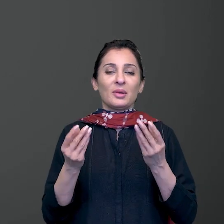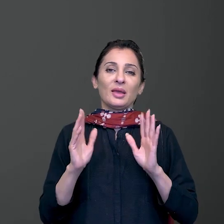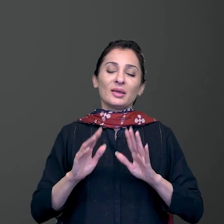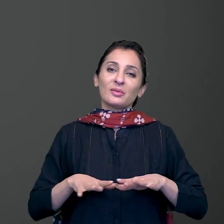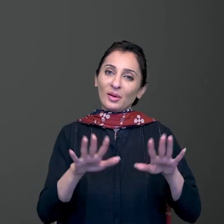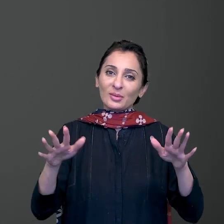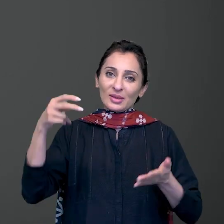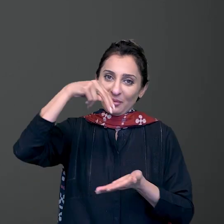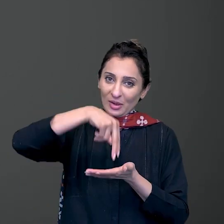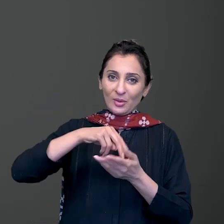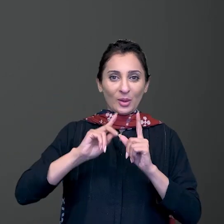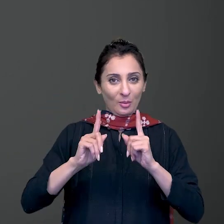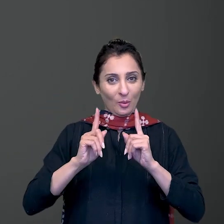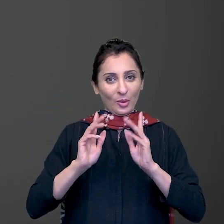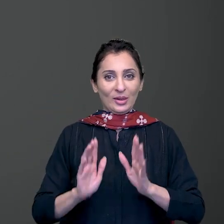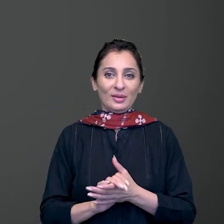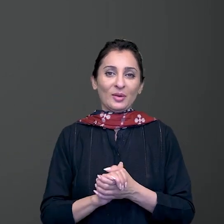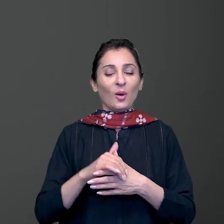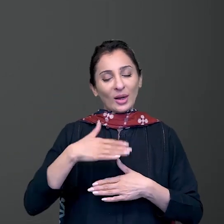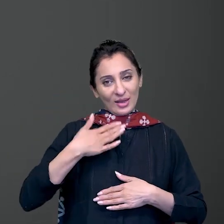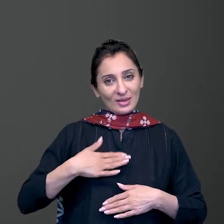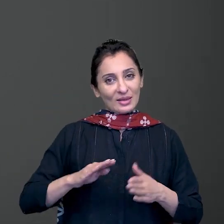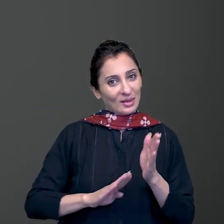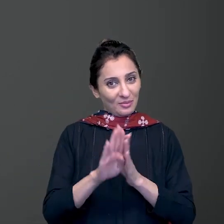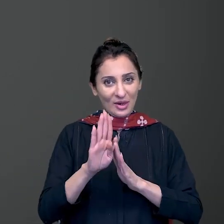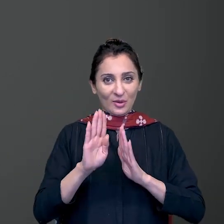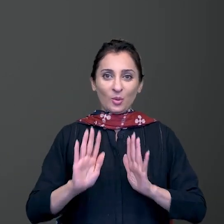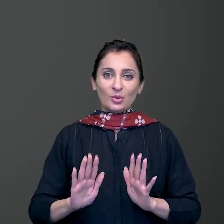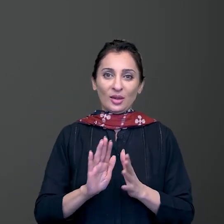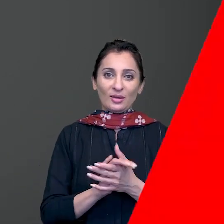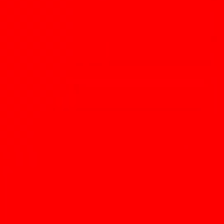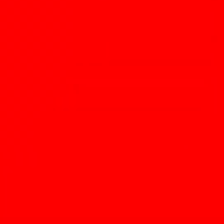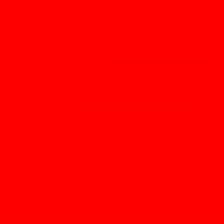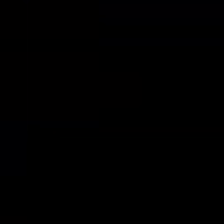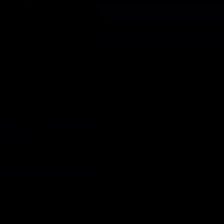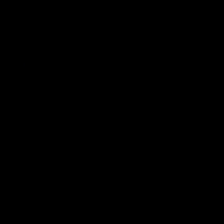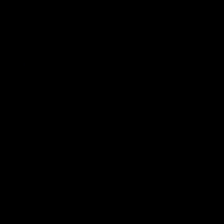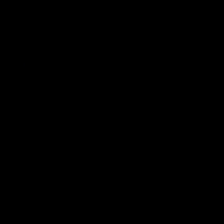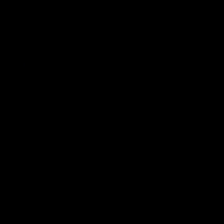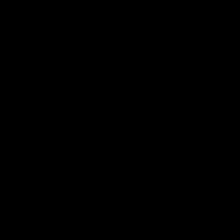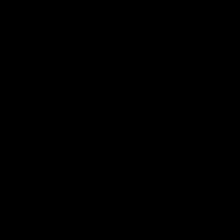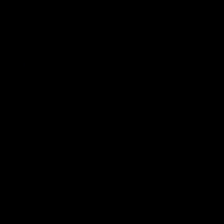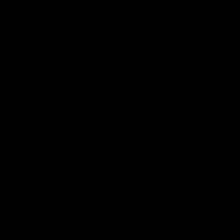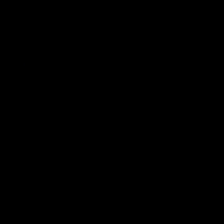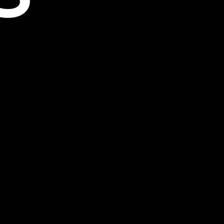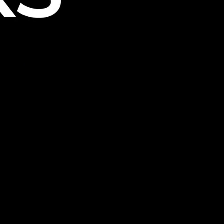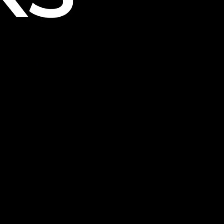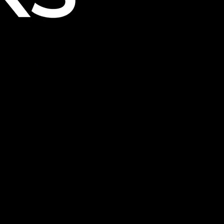humans and it all passes away and you get better with time.